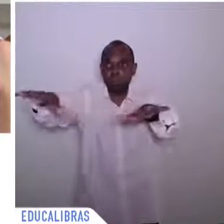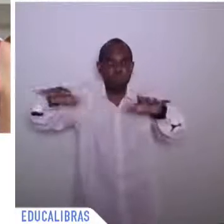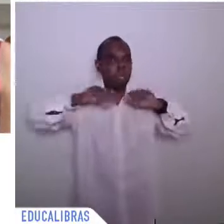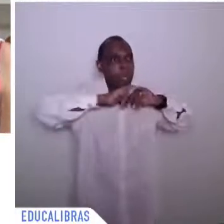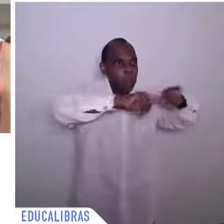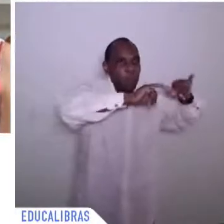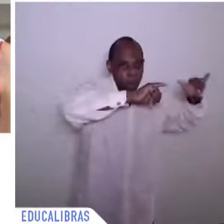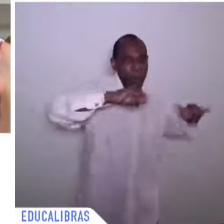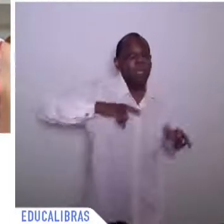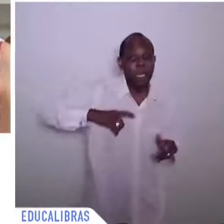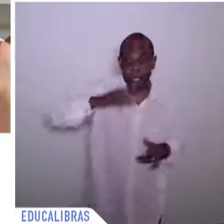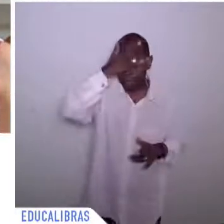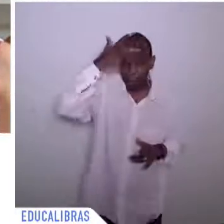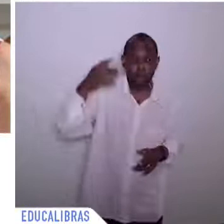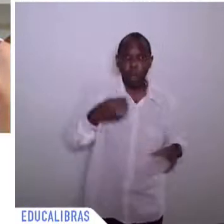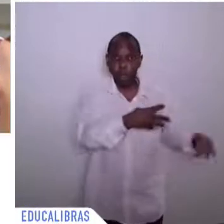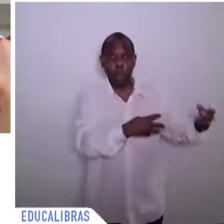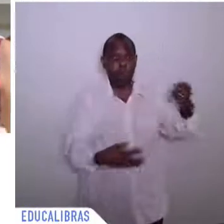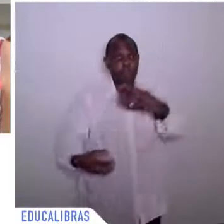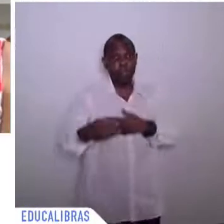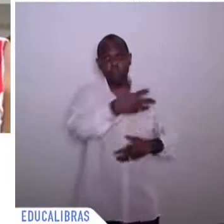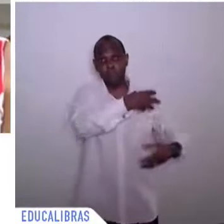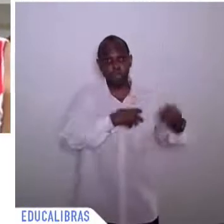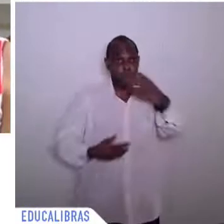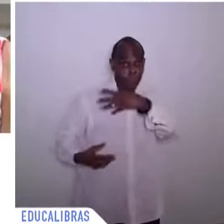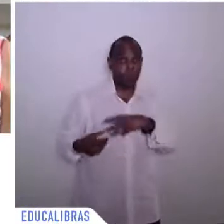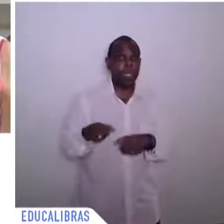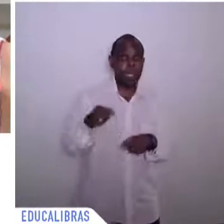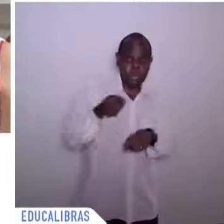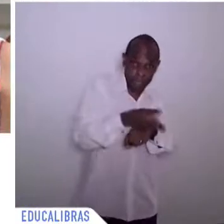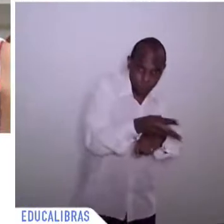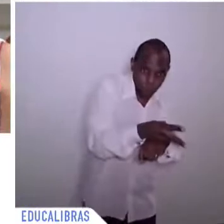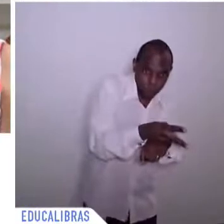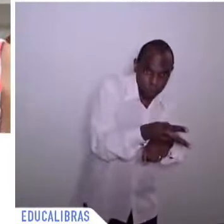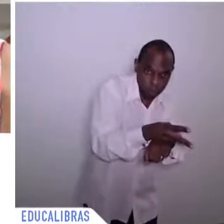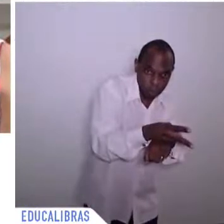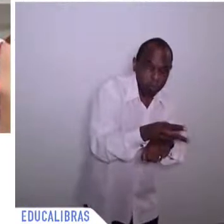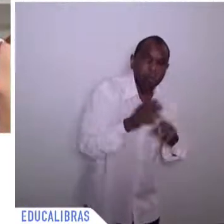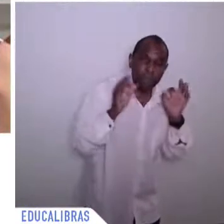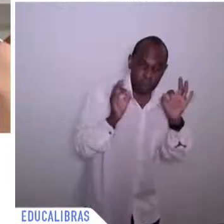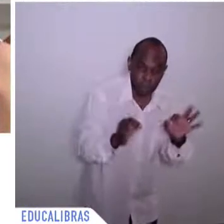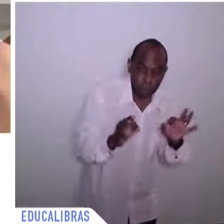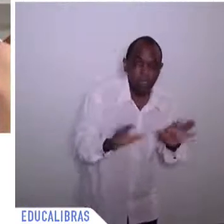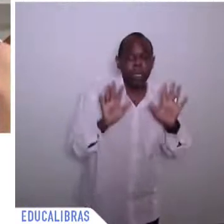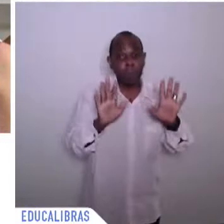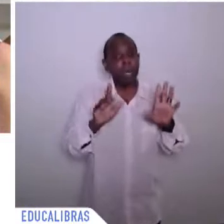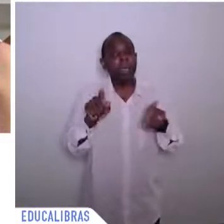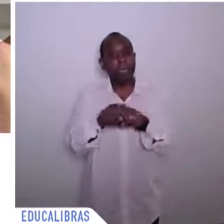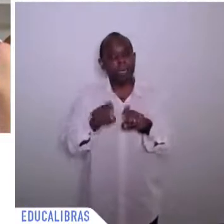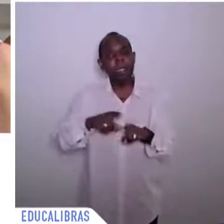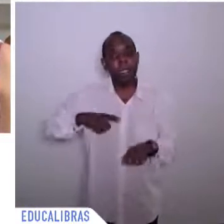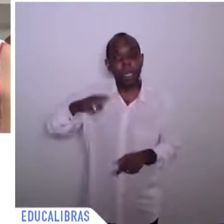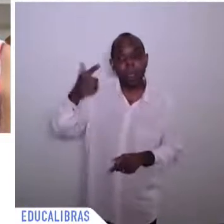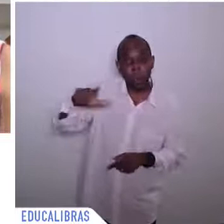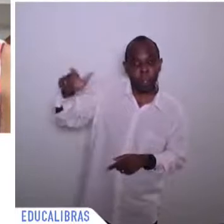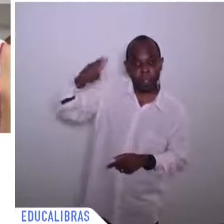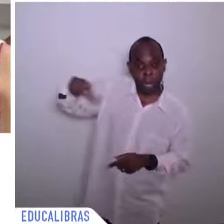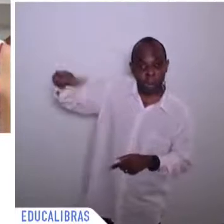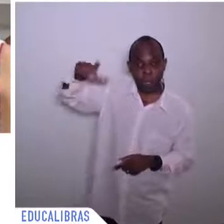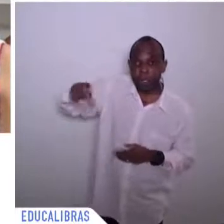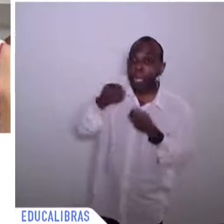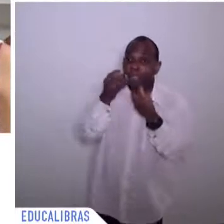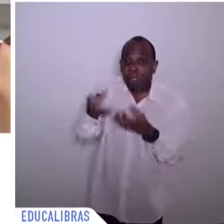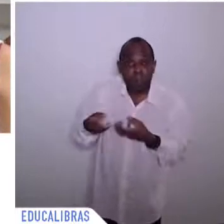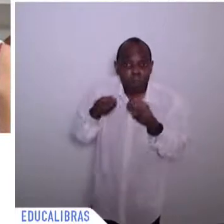creating information, spreading information, fake news, and all that. And it